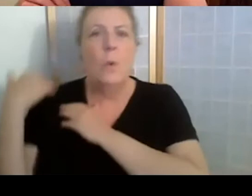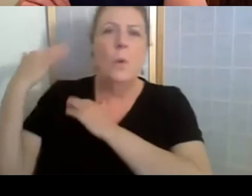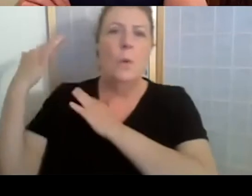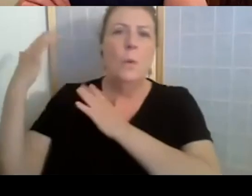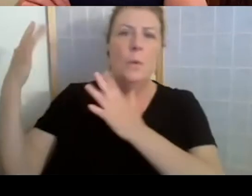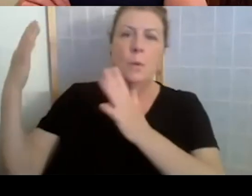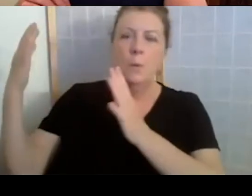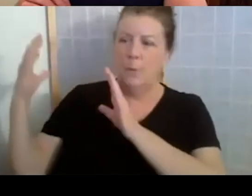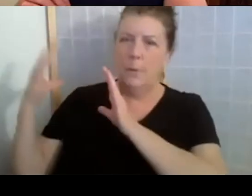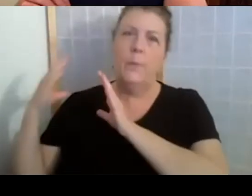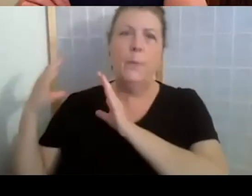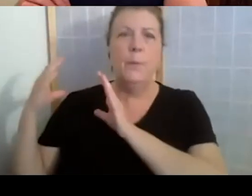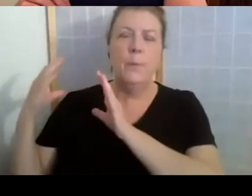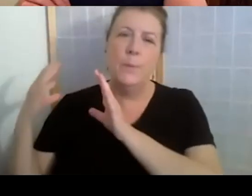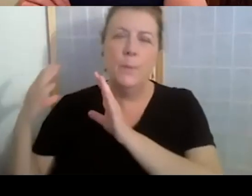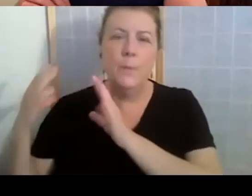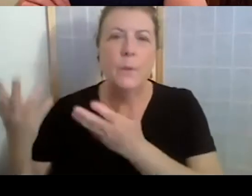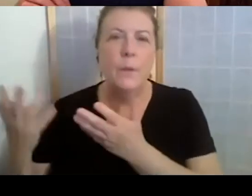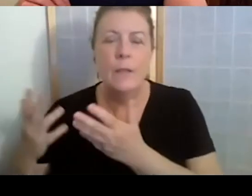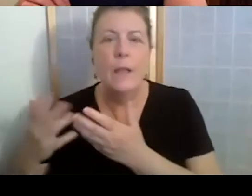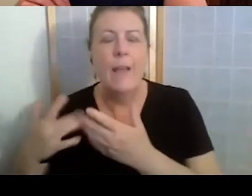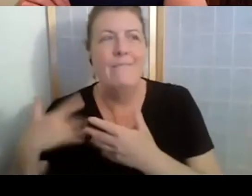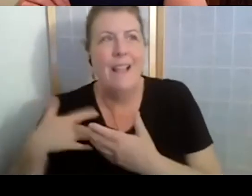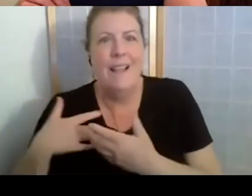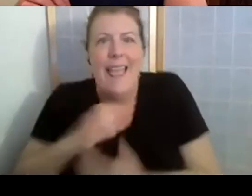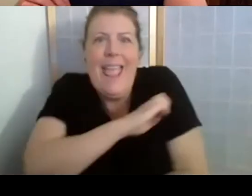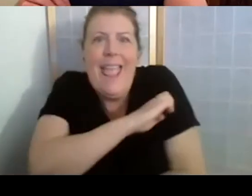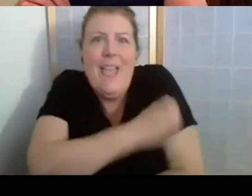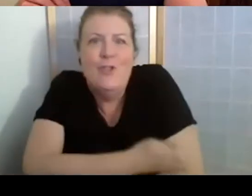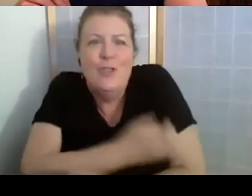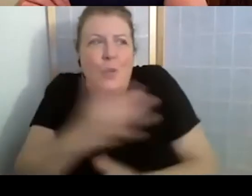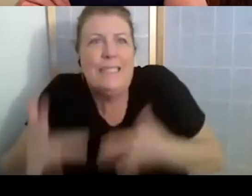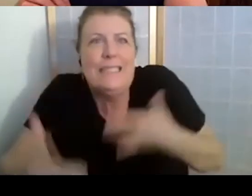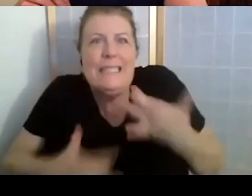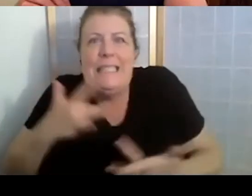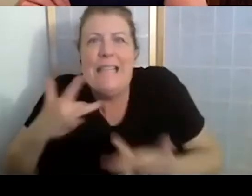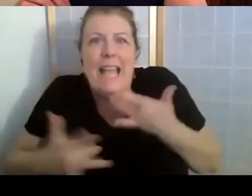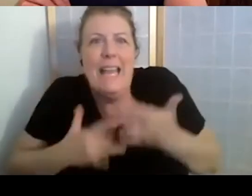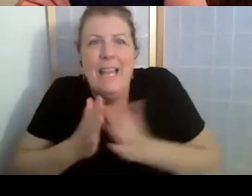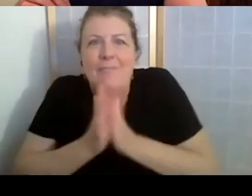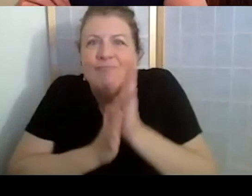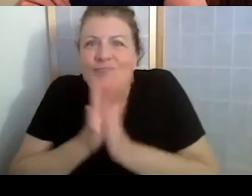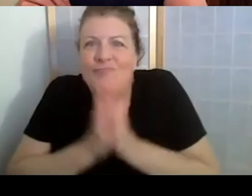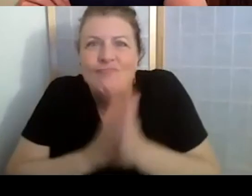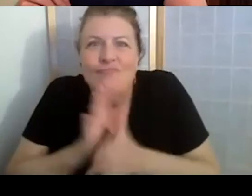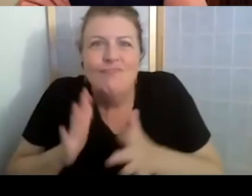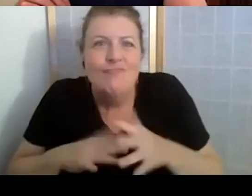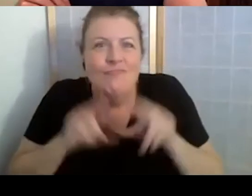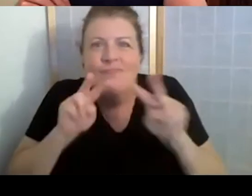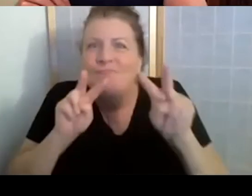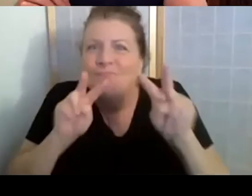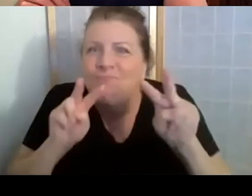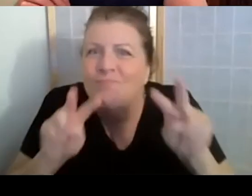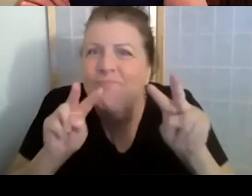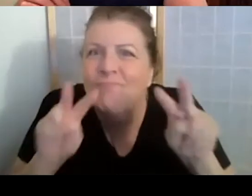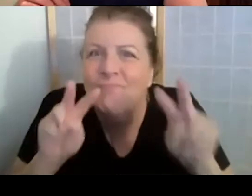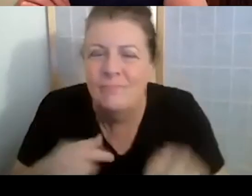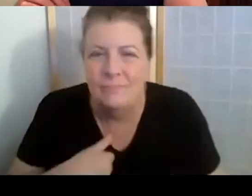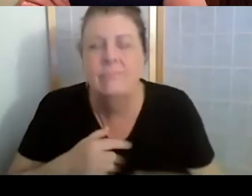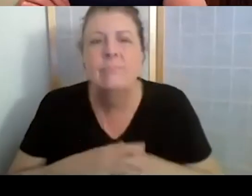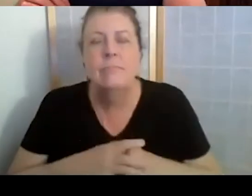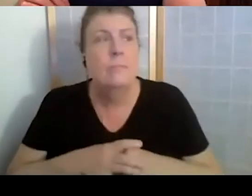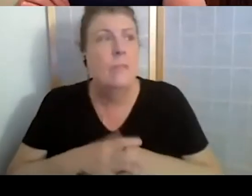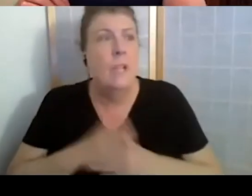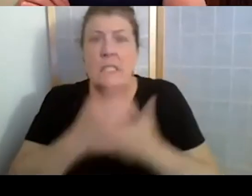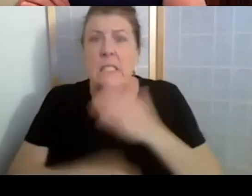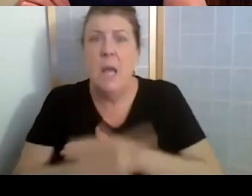energy. It was really exciting to do. Look, there were days when we were shooting